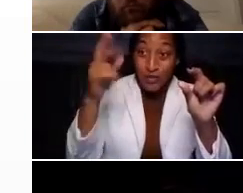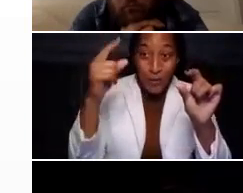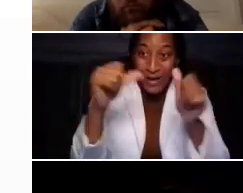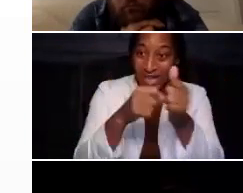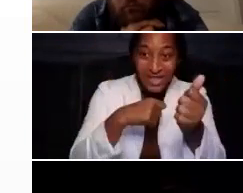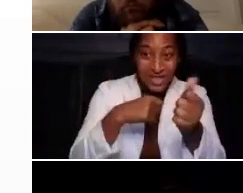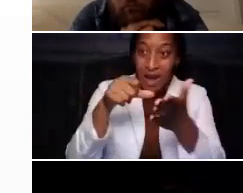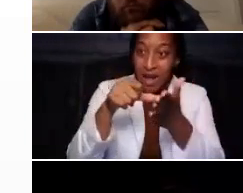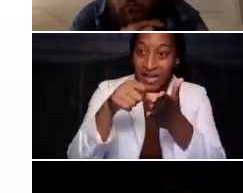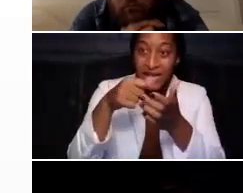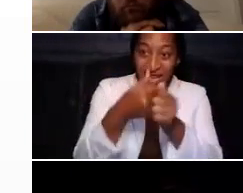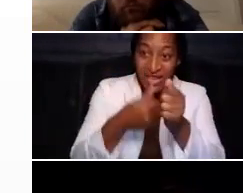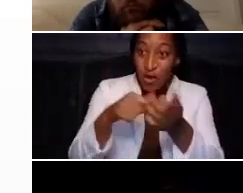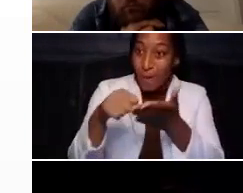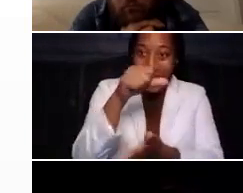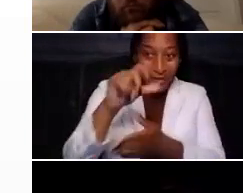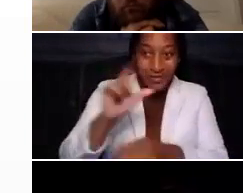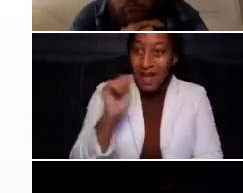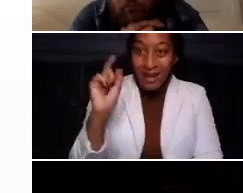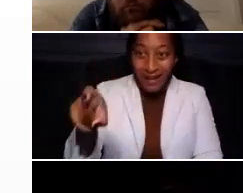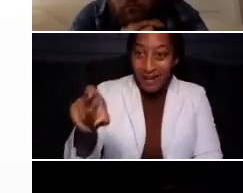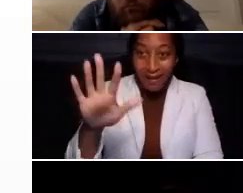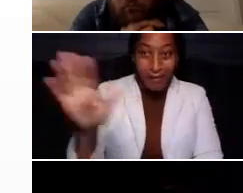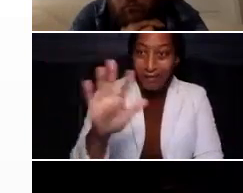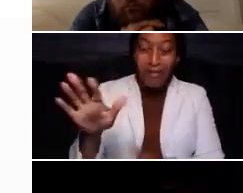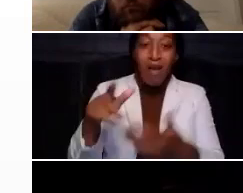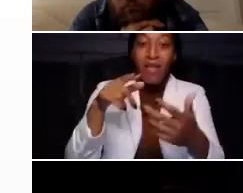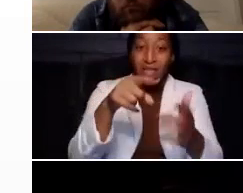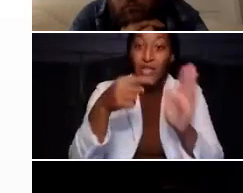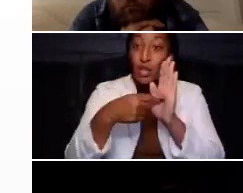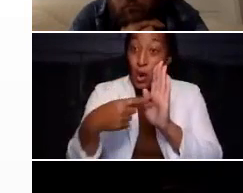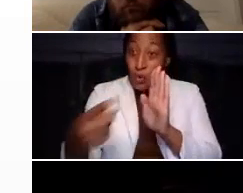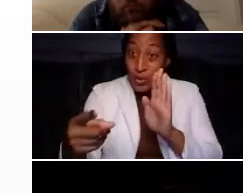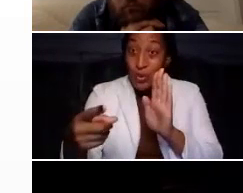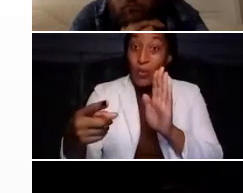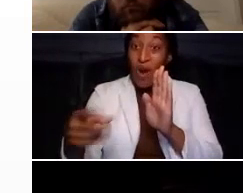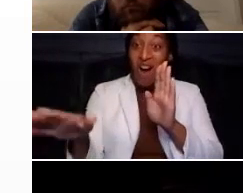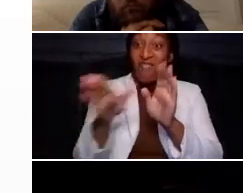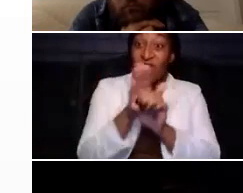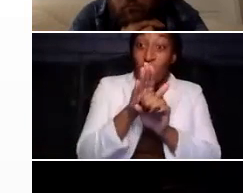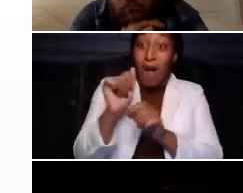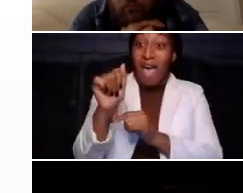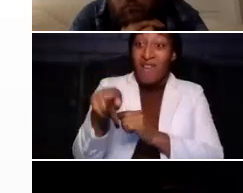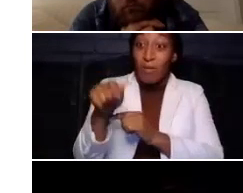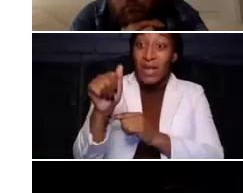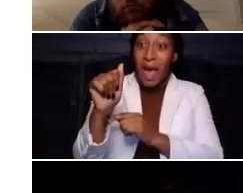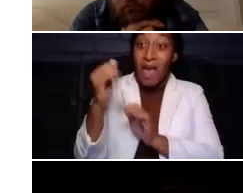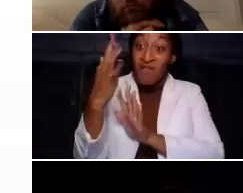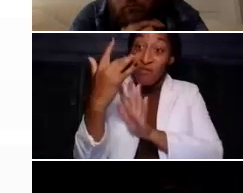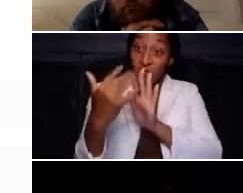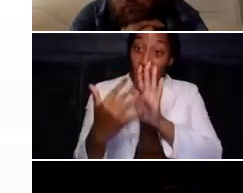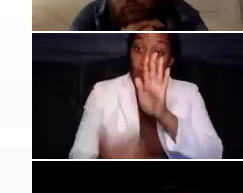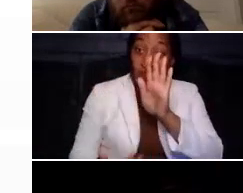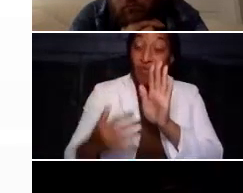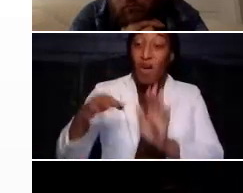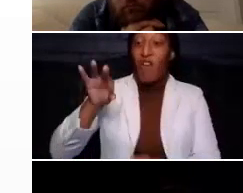you in the paper, for example, how you format a reference in APA